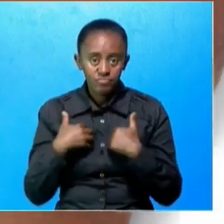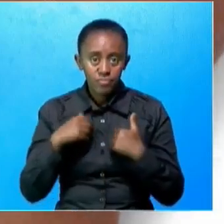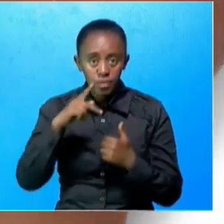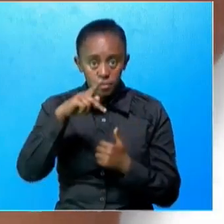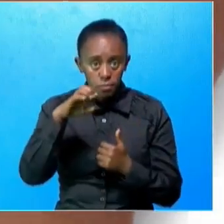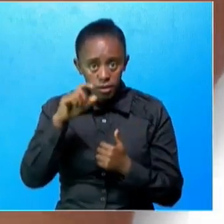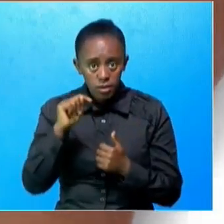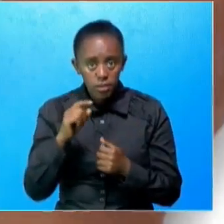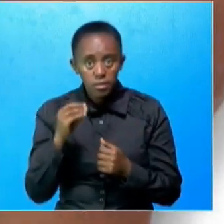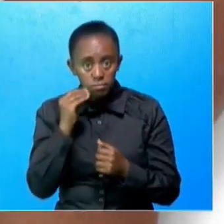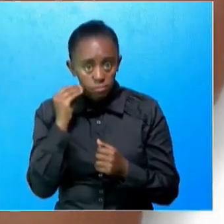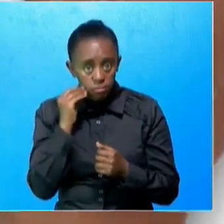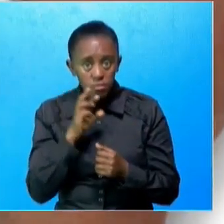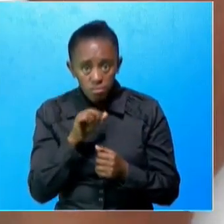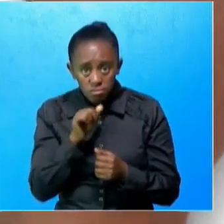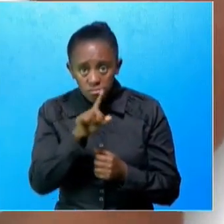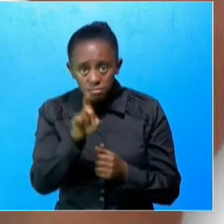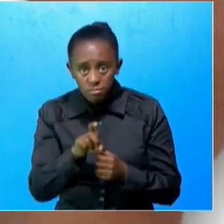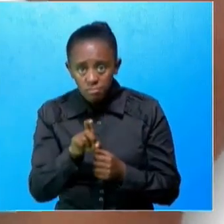they? Yeah.